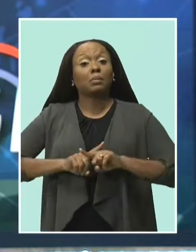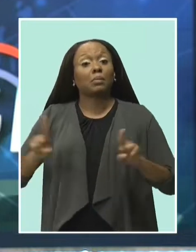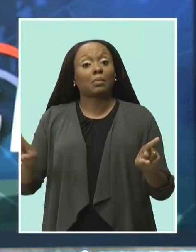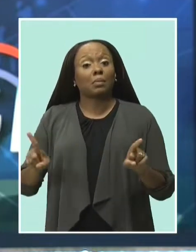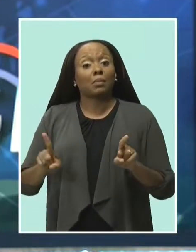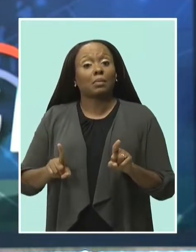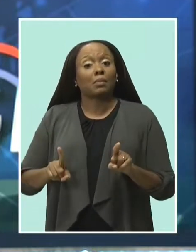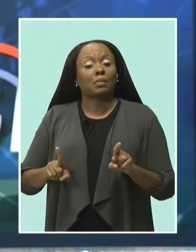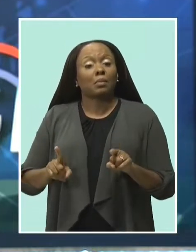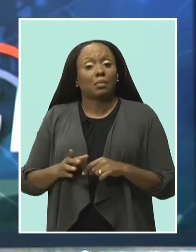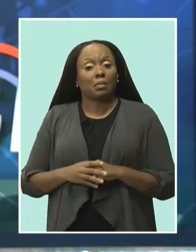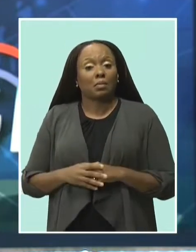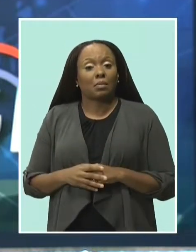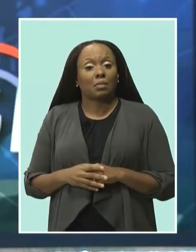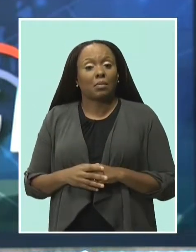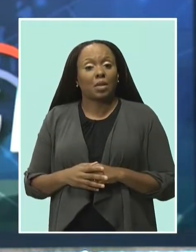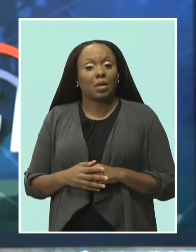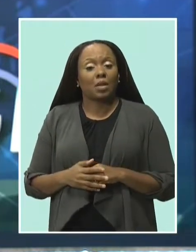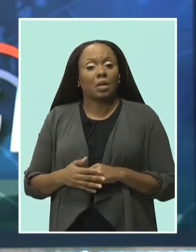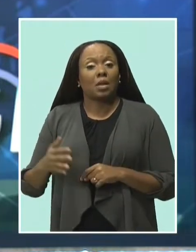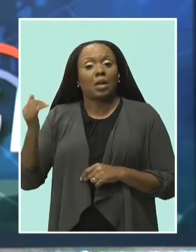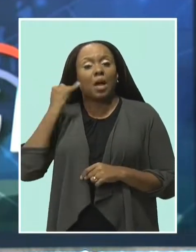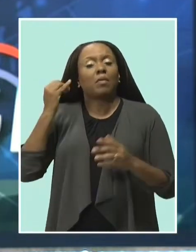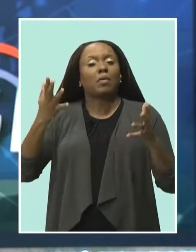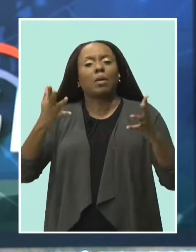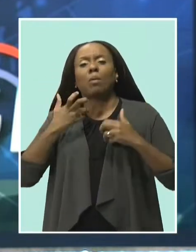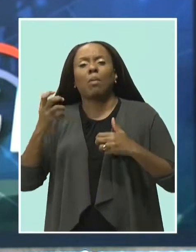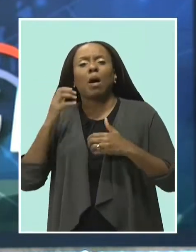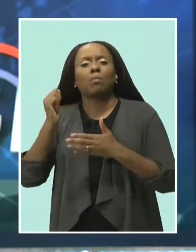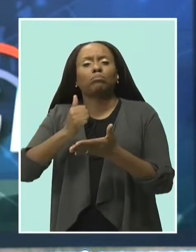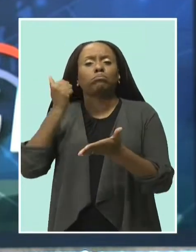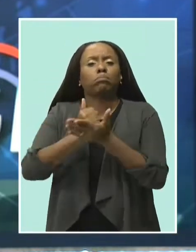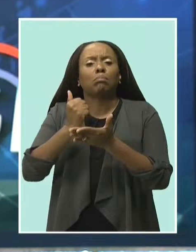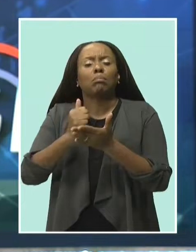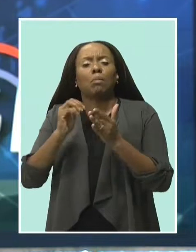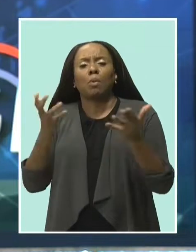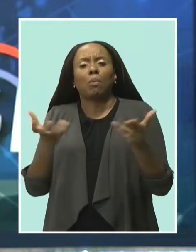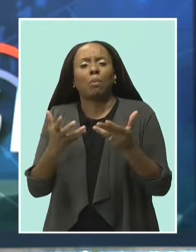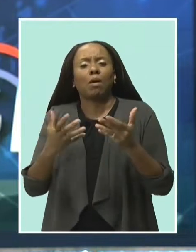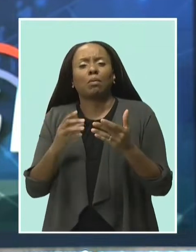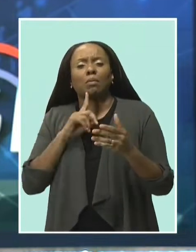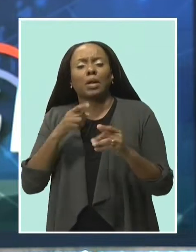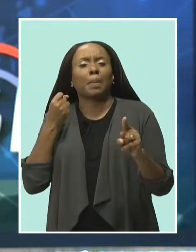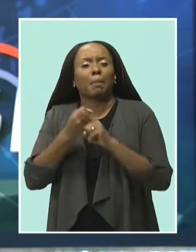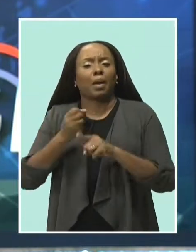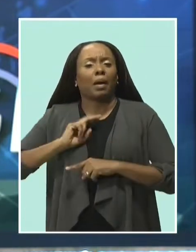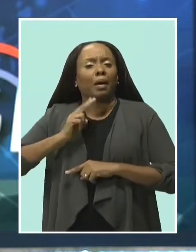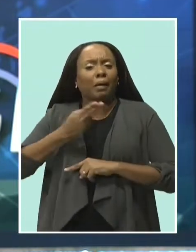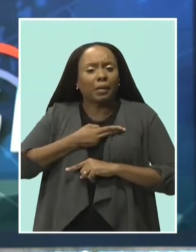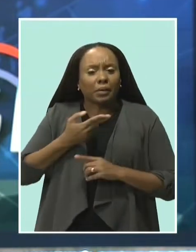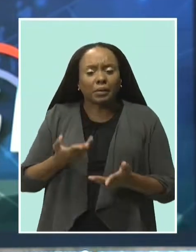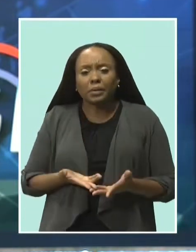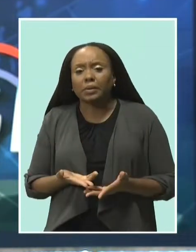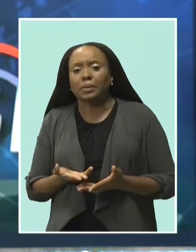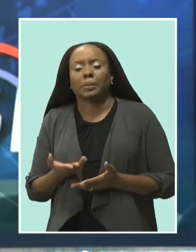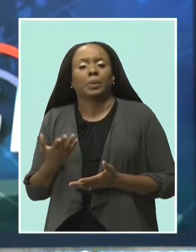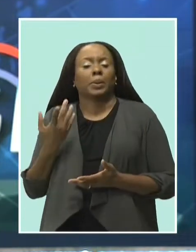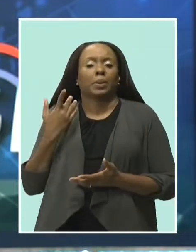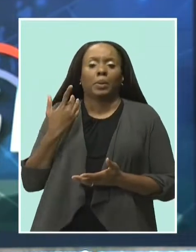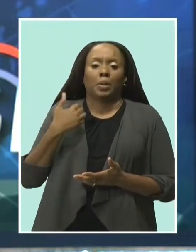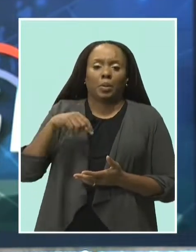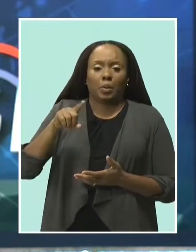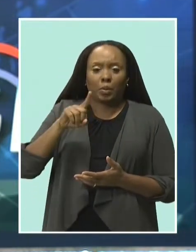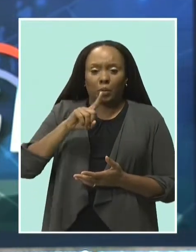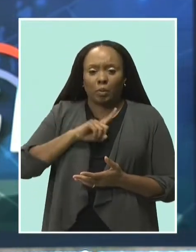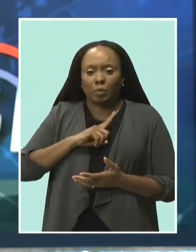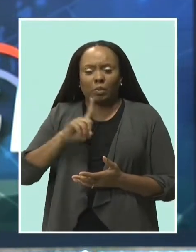that looking for external validation for what would affect local tourism is not where the country is, and that the island's destiny and the